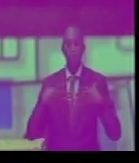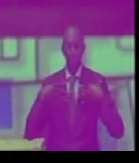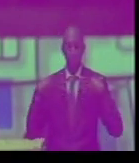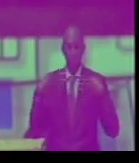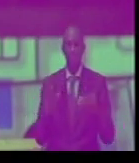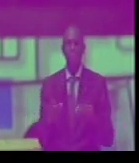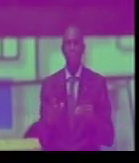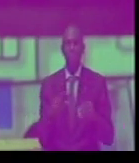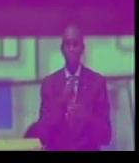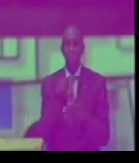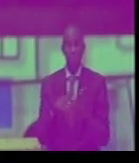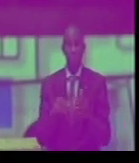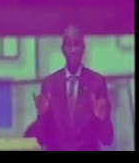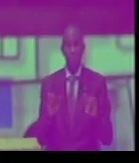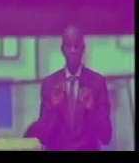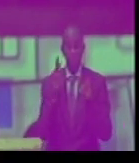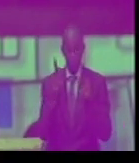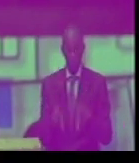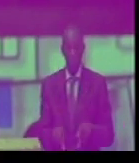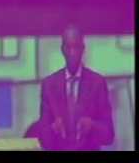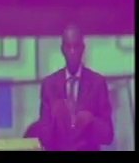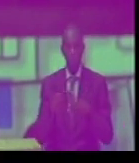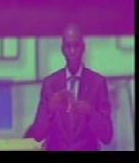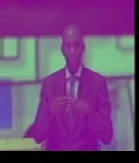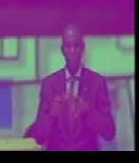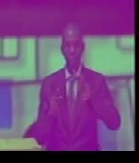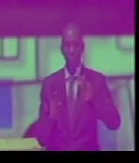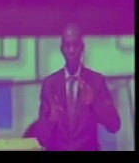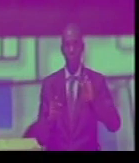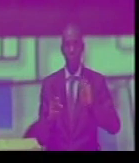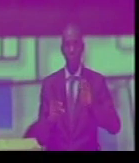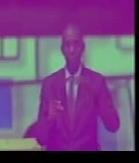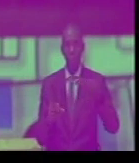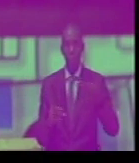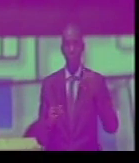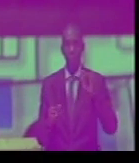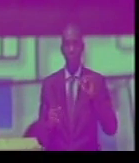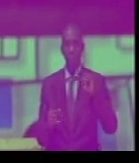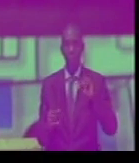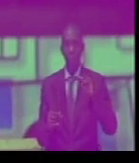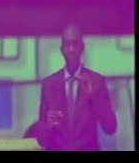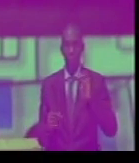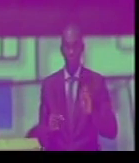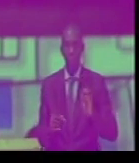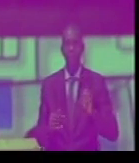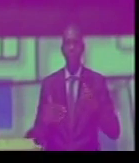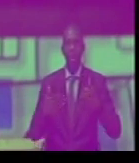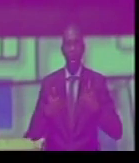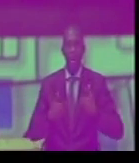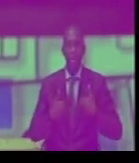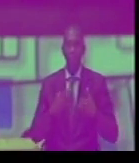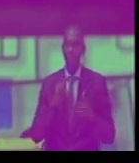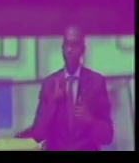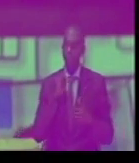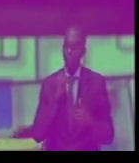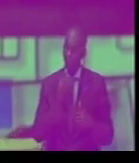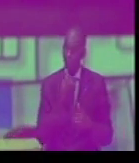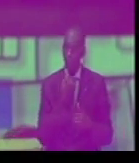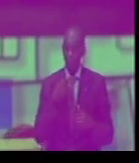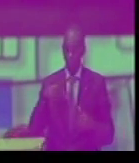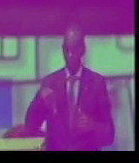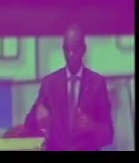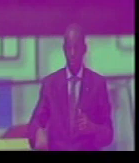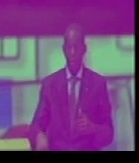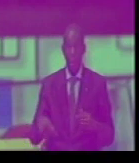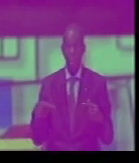miraculously got healed. Not just that alone, this same person, Sabitu Kende, this same person, he's been